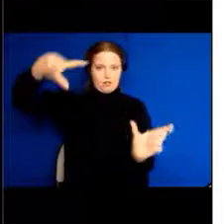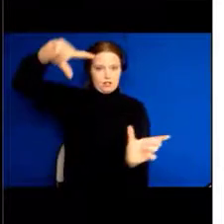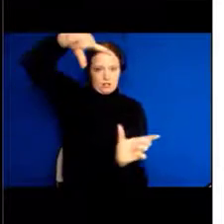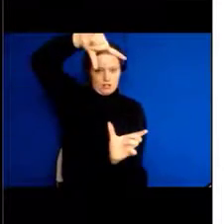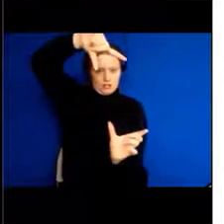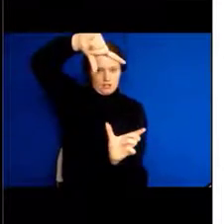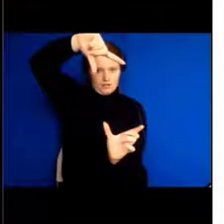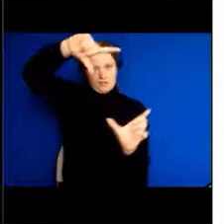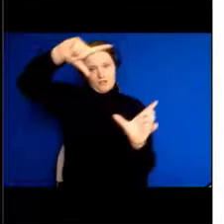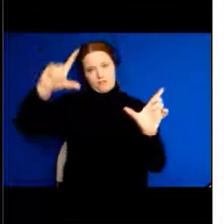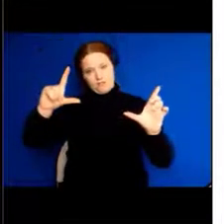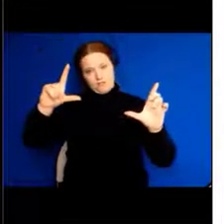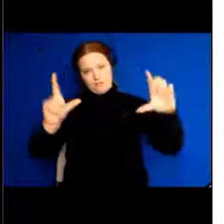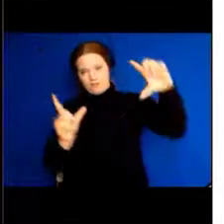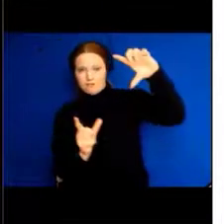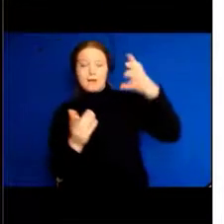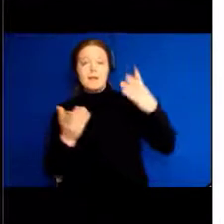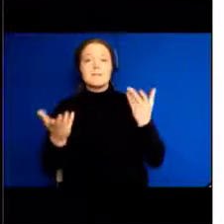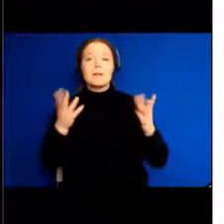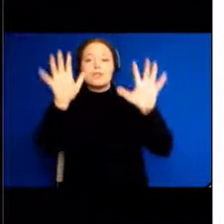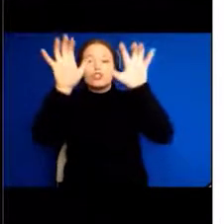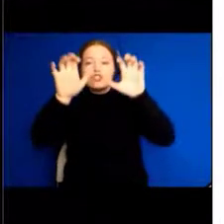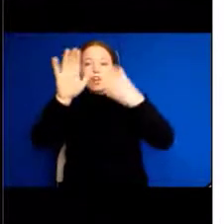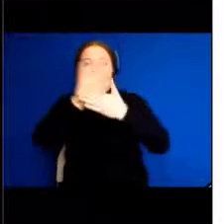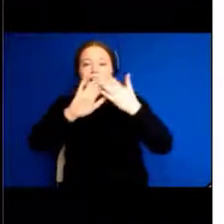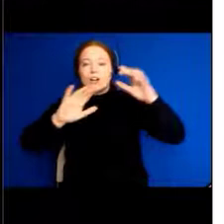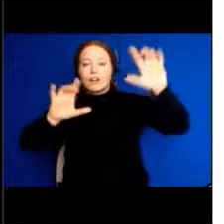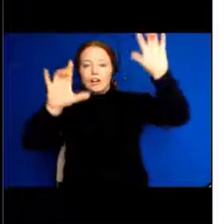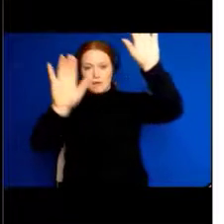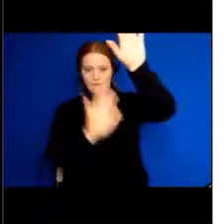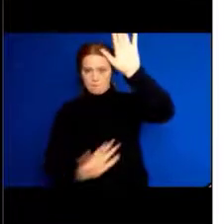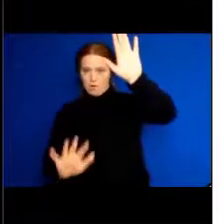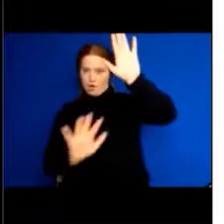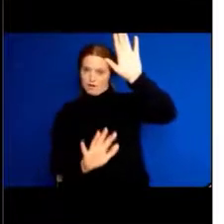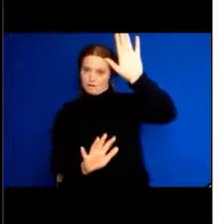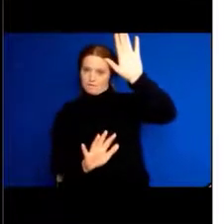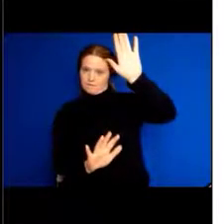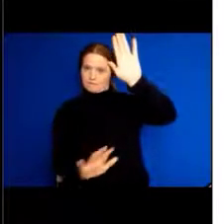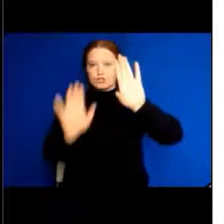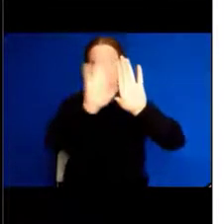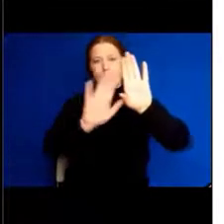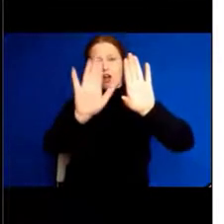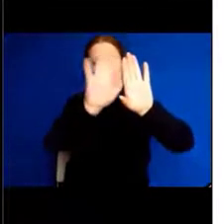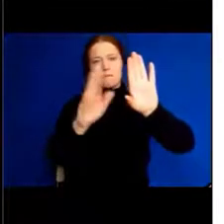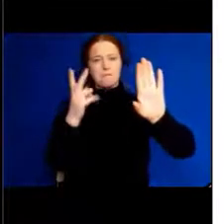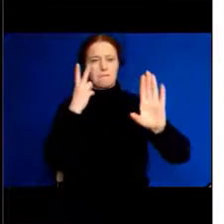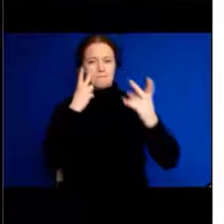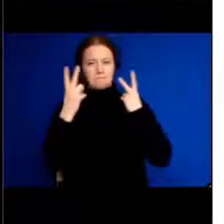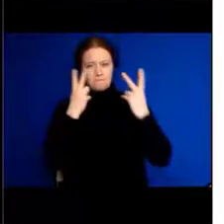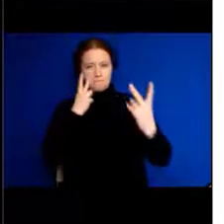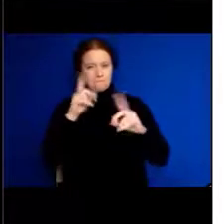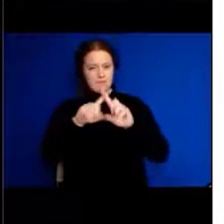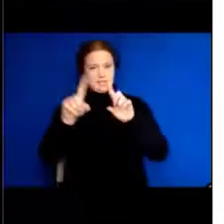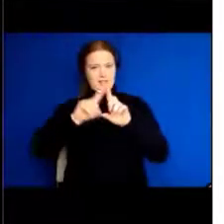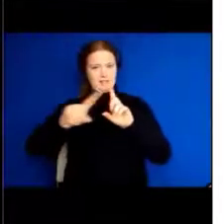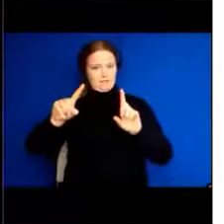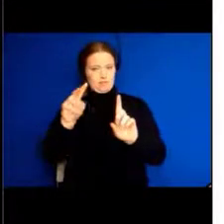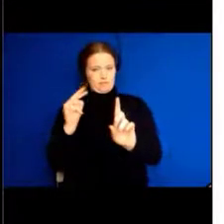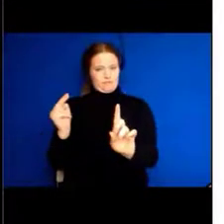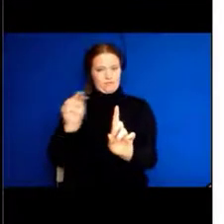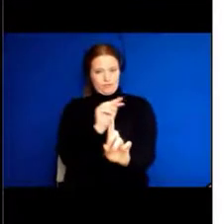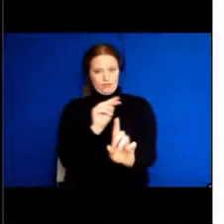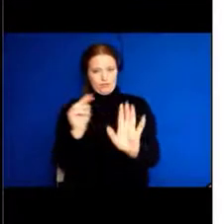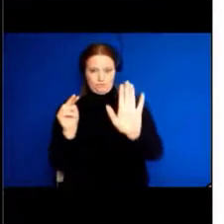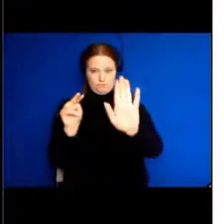the top and sometimes with the dark at the bottom. And it was very interesting to see that people interpreted